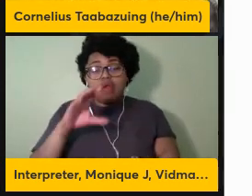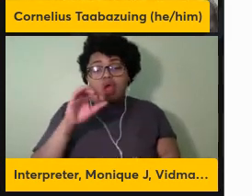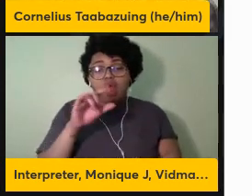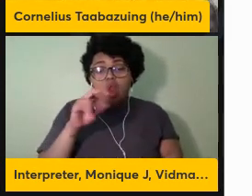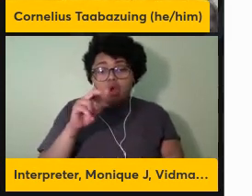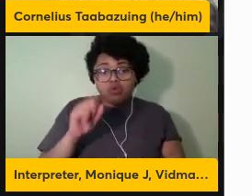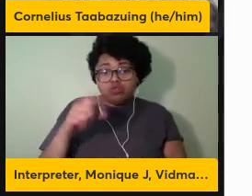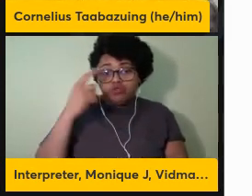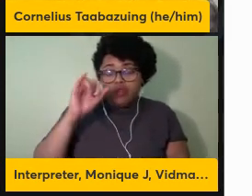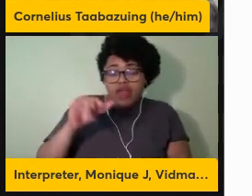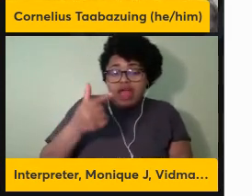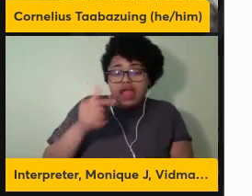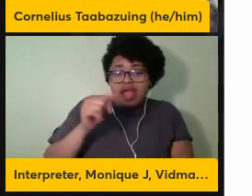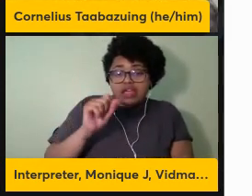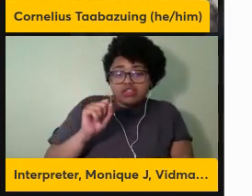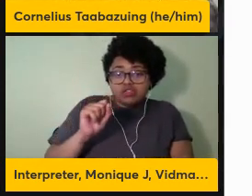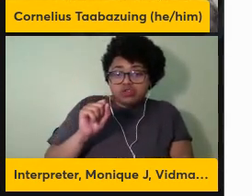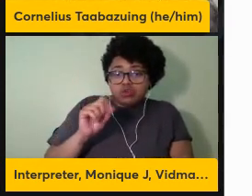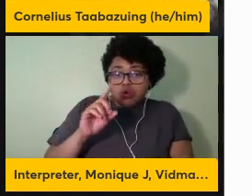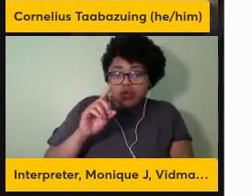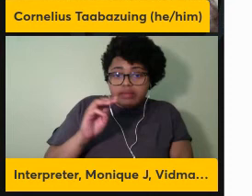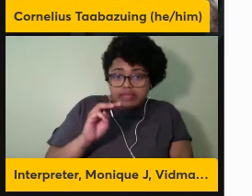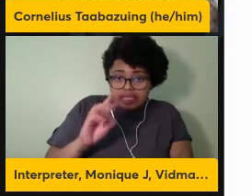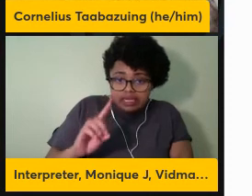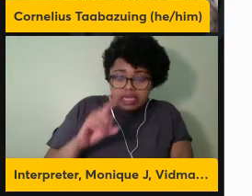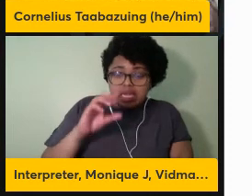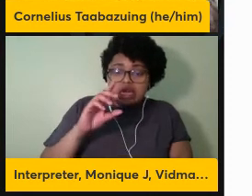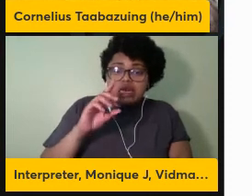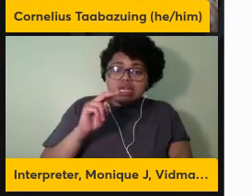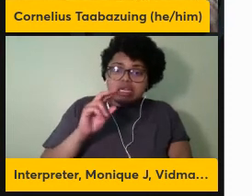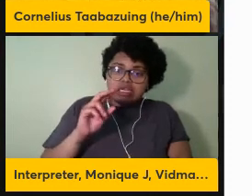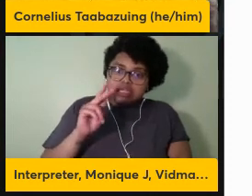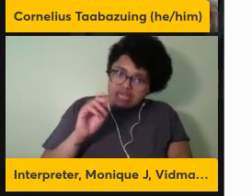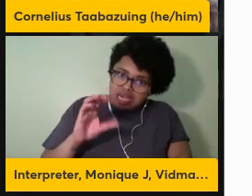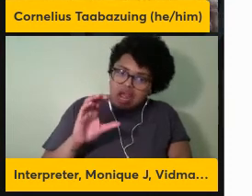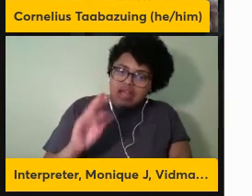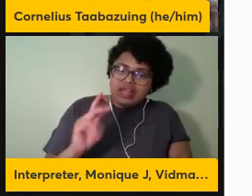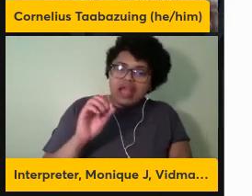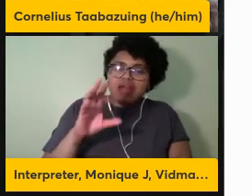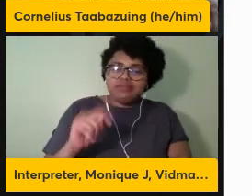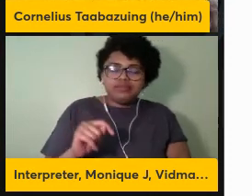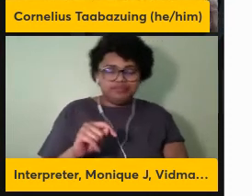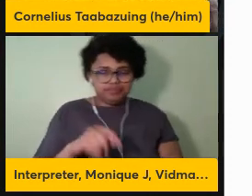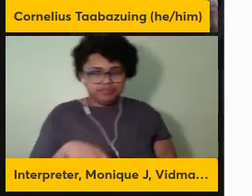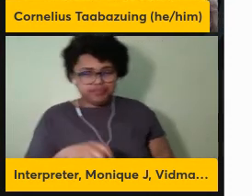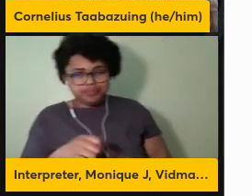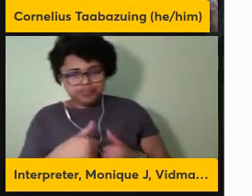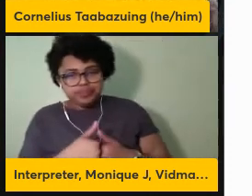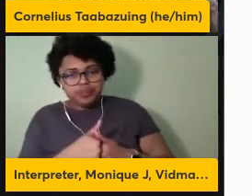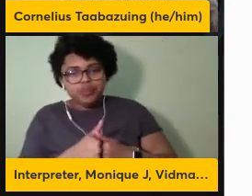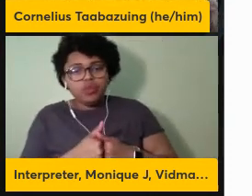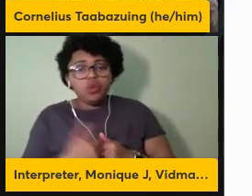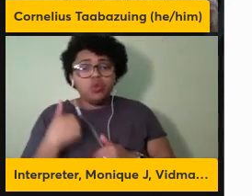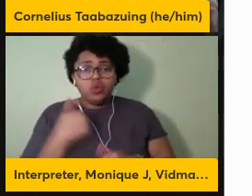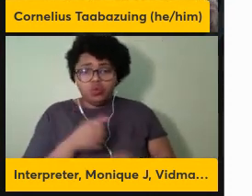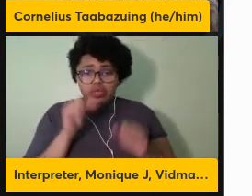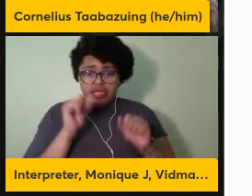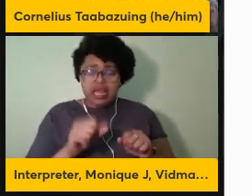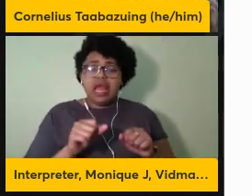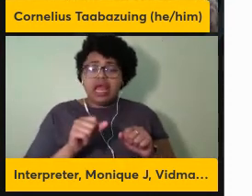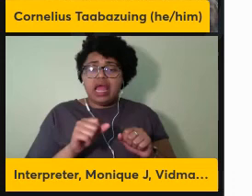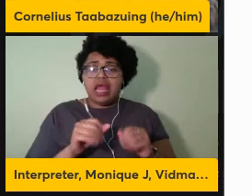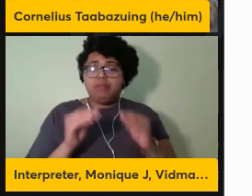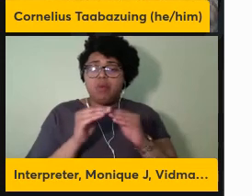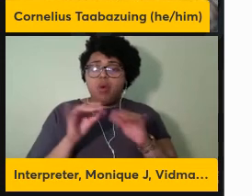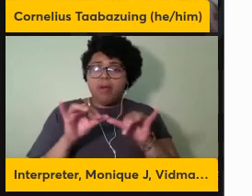this suggests that these cells are now undergoing apoptosis as opposed to pyroptosis. And we can further